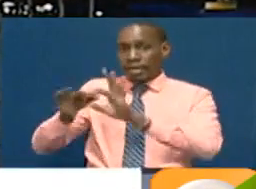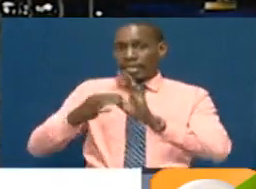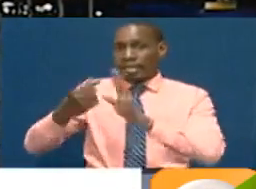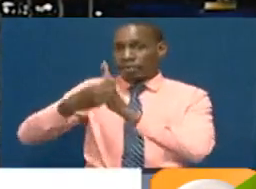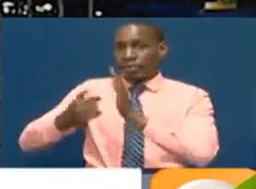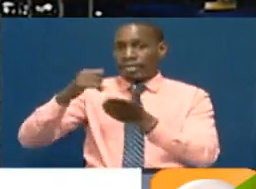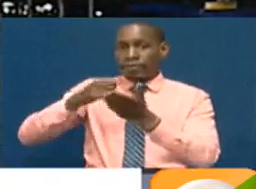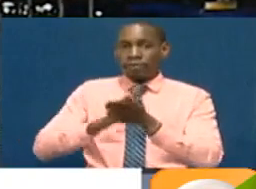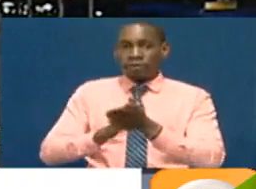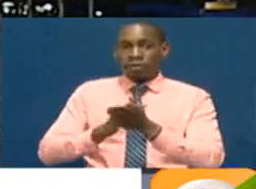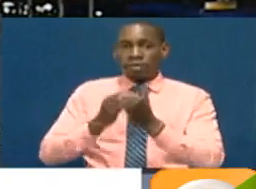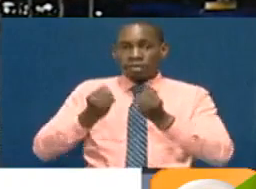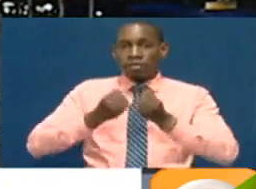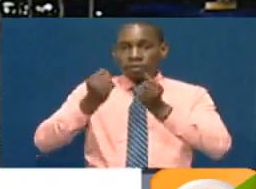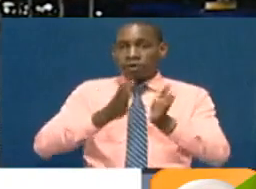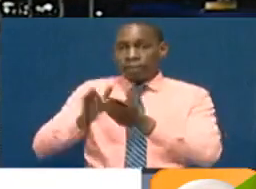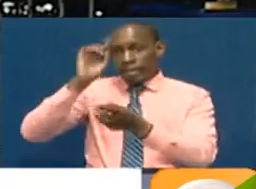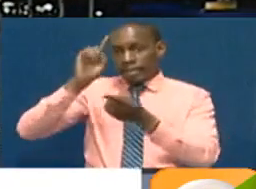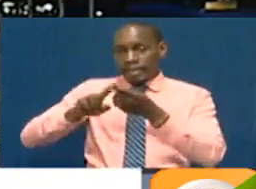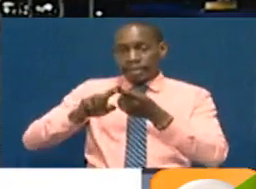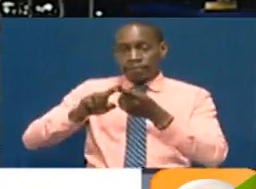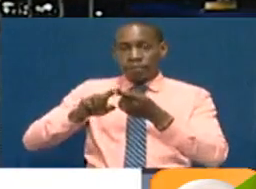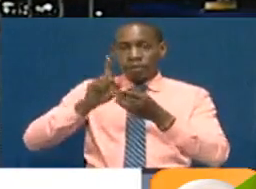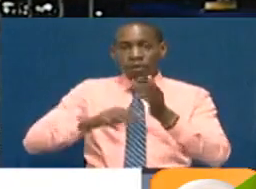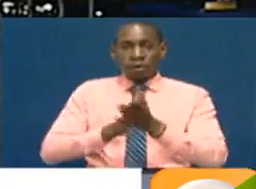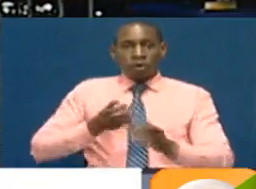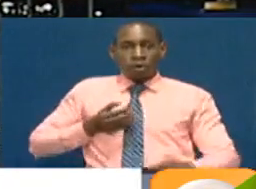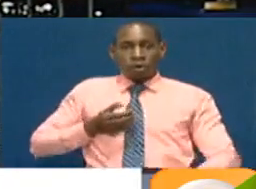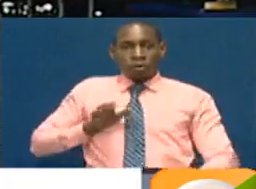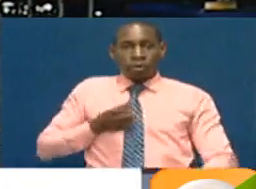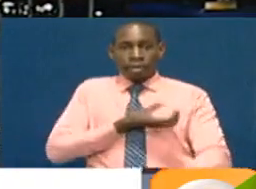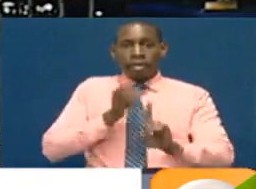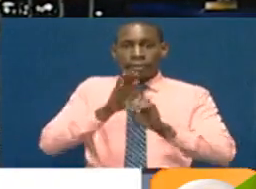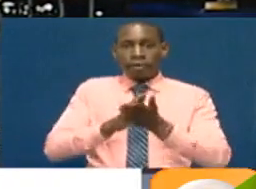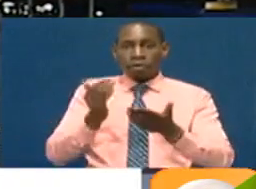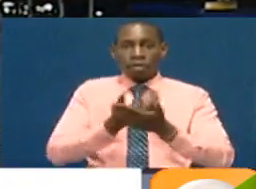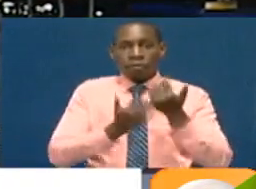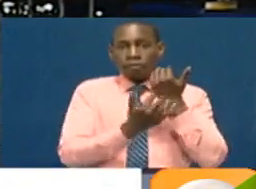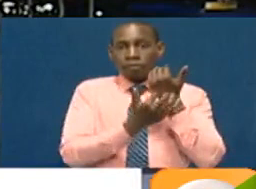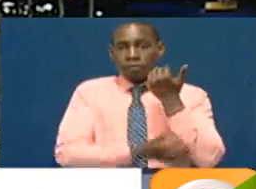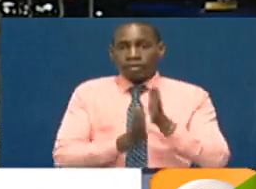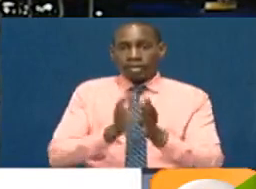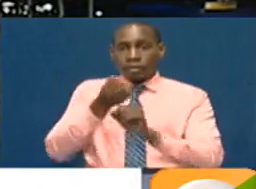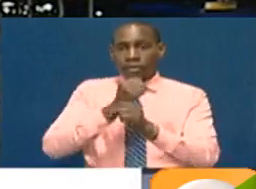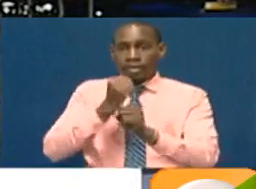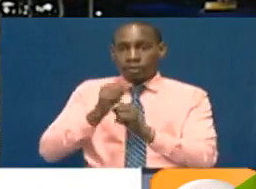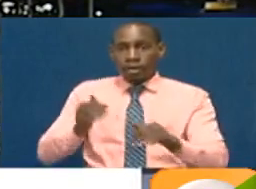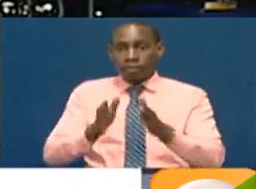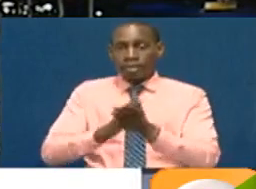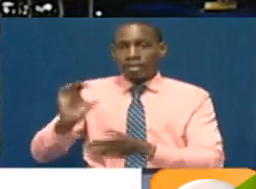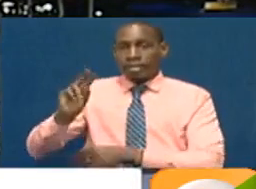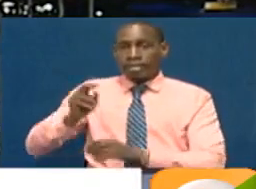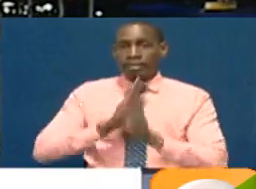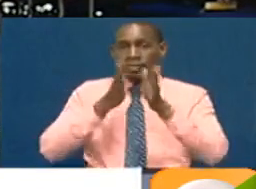manifesto contains solid plans towards women empowerment, the eradication of poverty, and job creation. Citizen TV